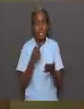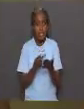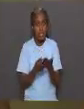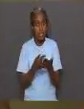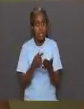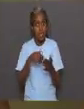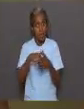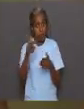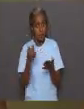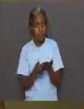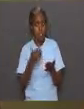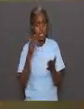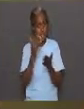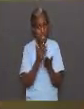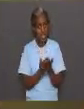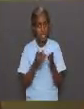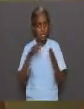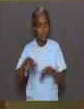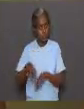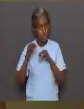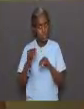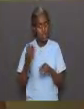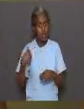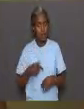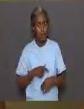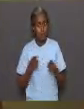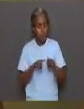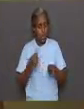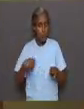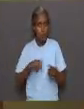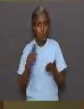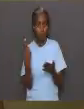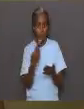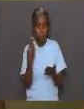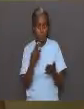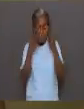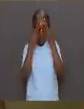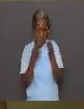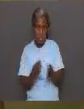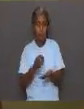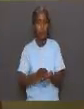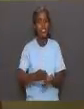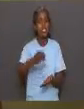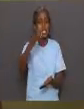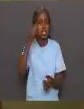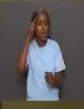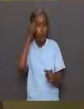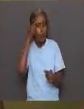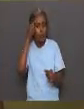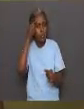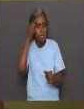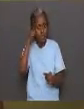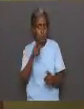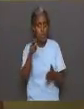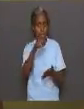Throughout this lesson, students, when we use the term cylinder, we will consider it to